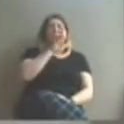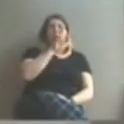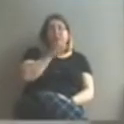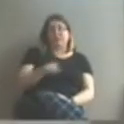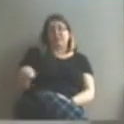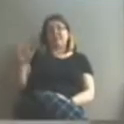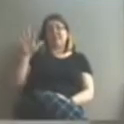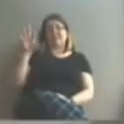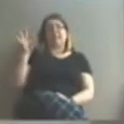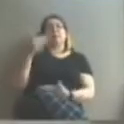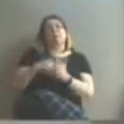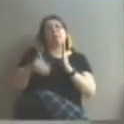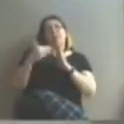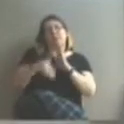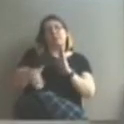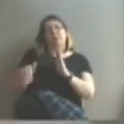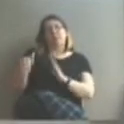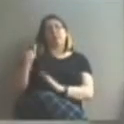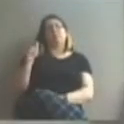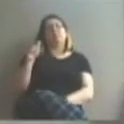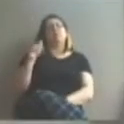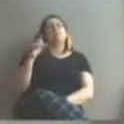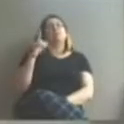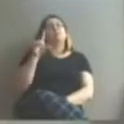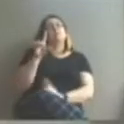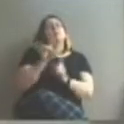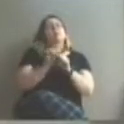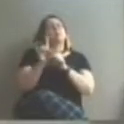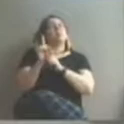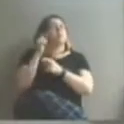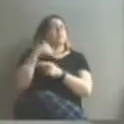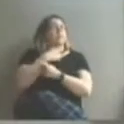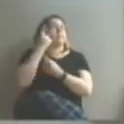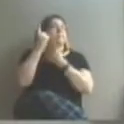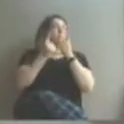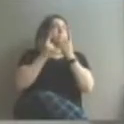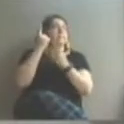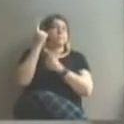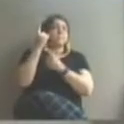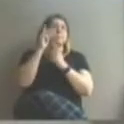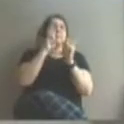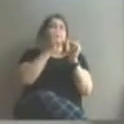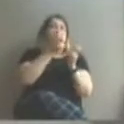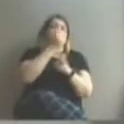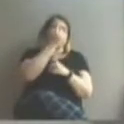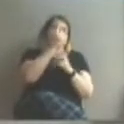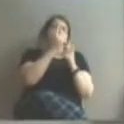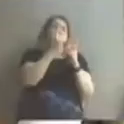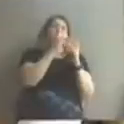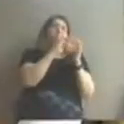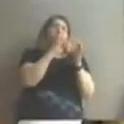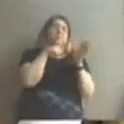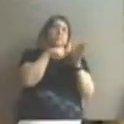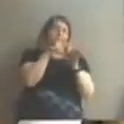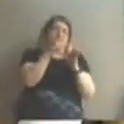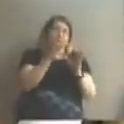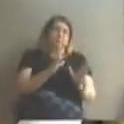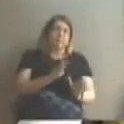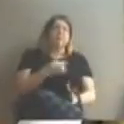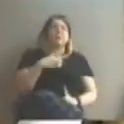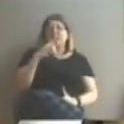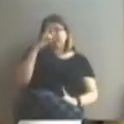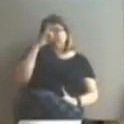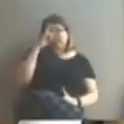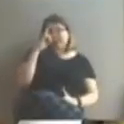it's redundant. We also looked at the Title I component specialist, and I think we've handed